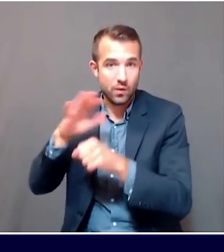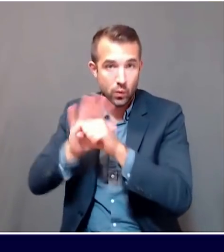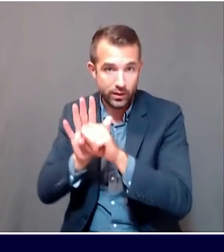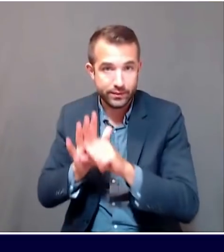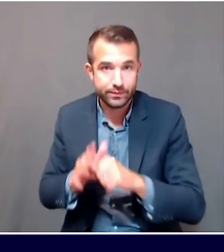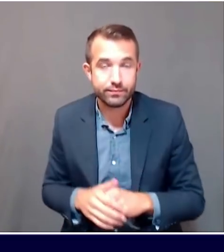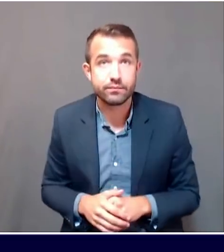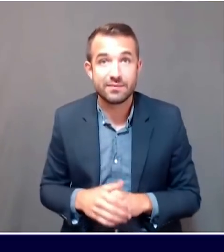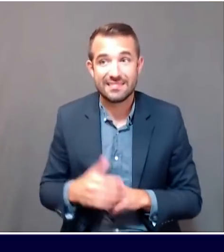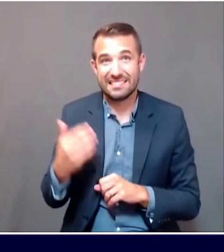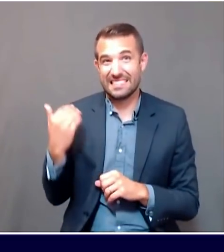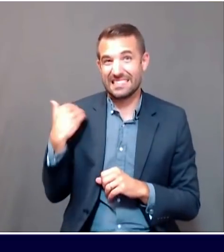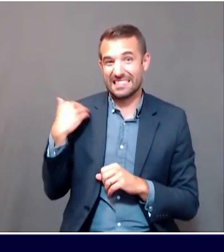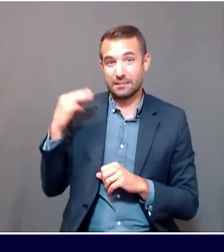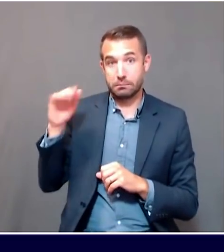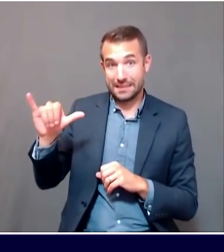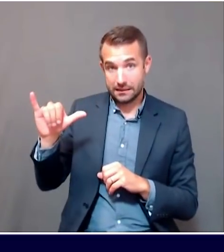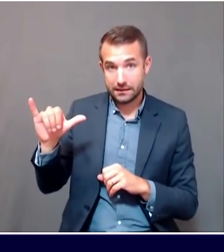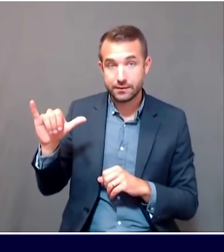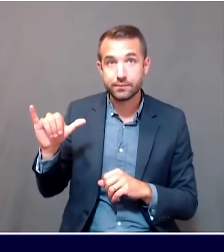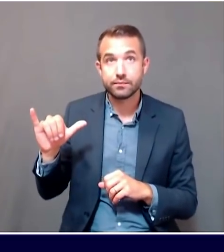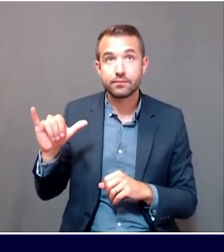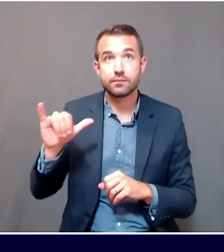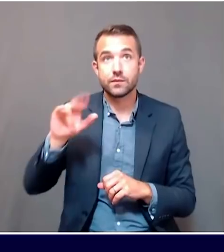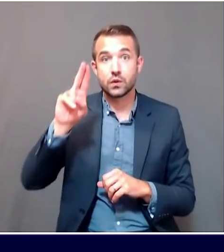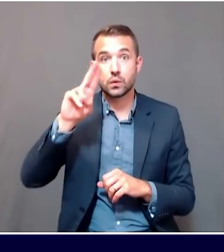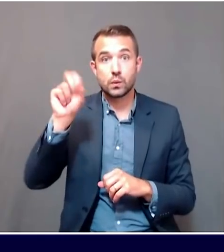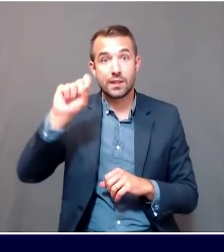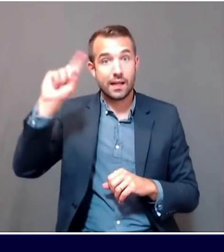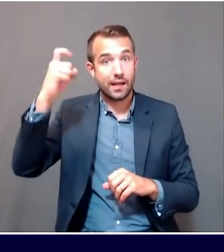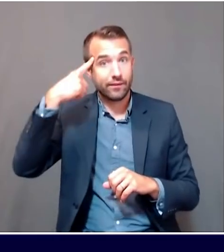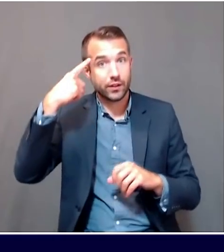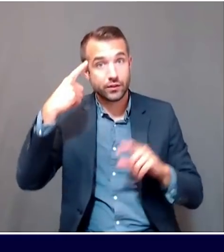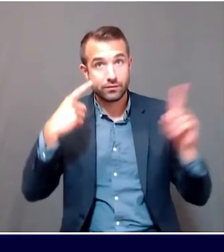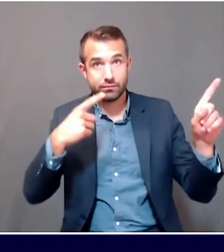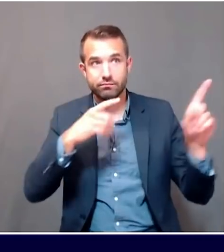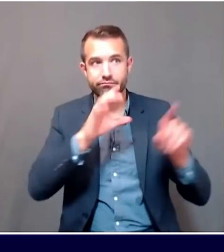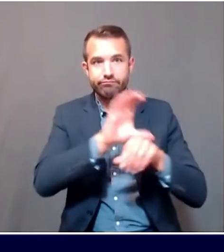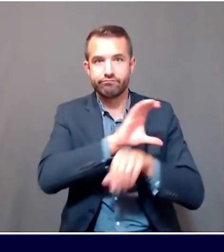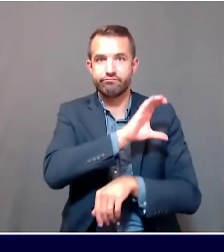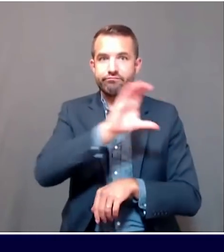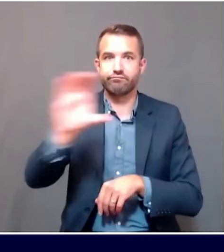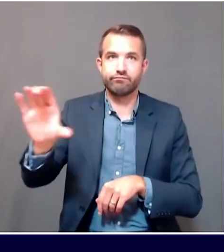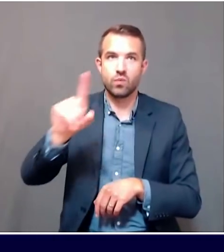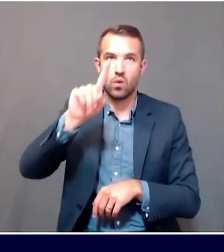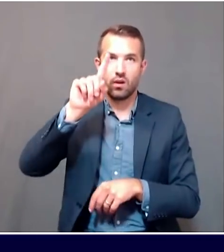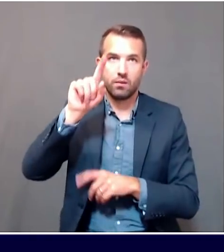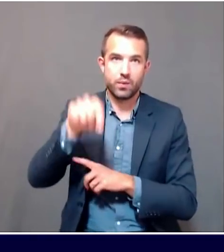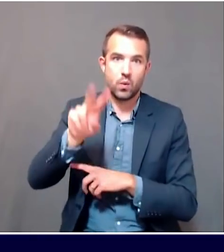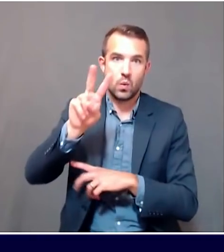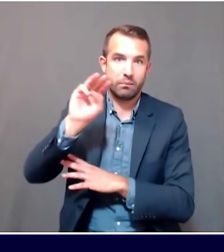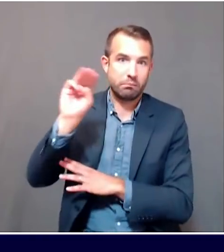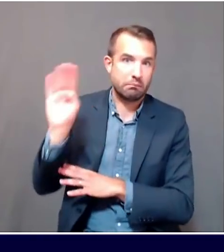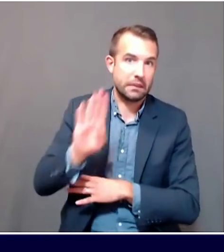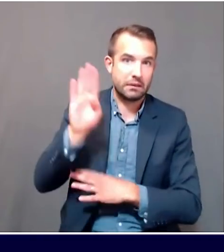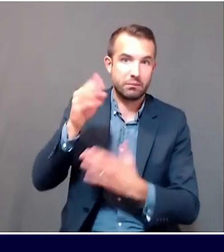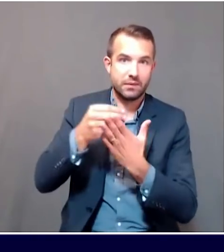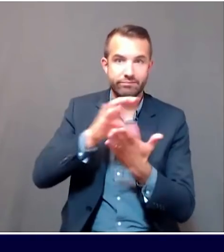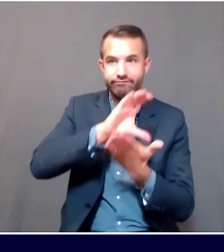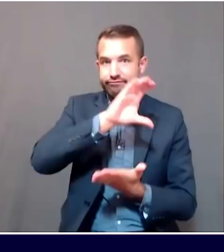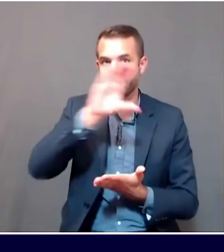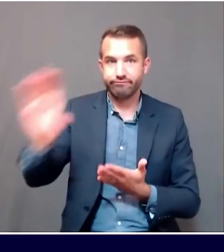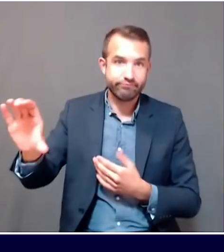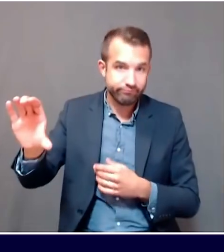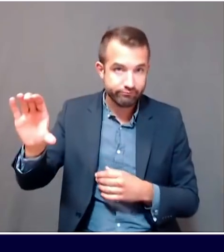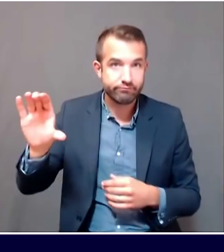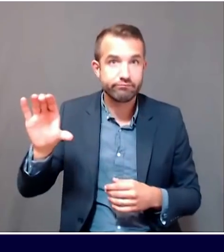United States government awarded this group approximately $1.2 billion. and their phase